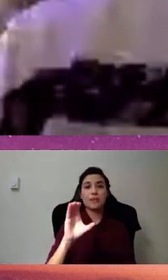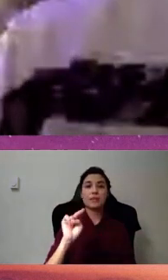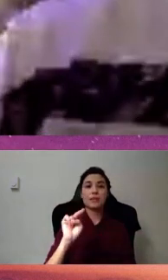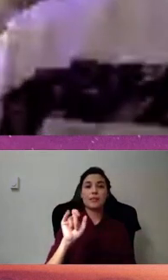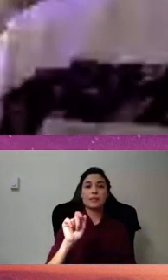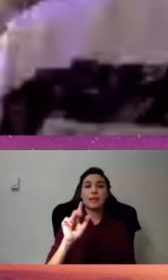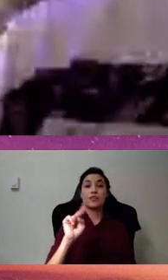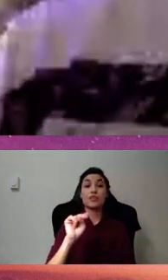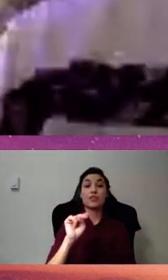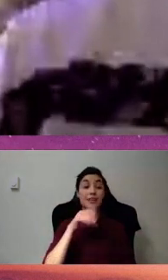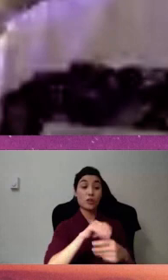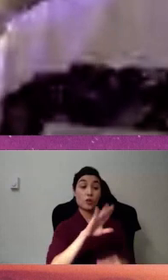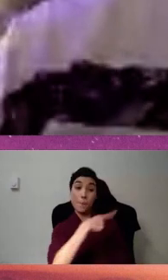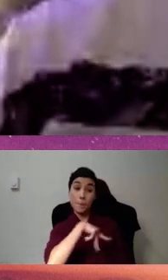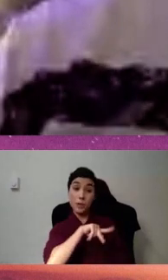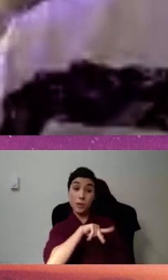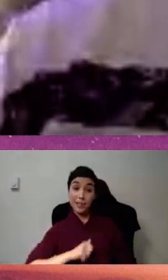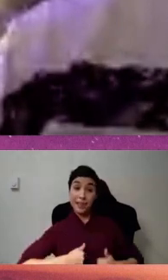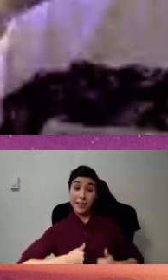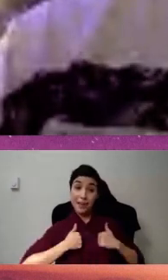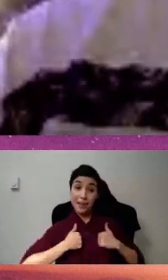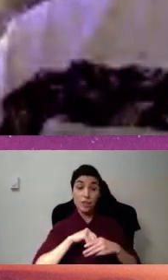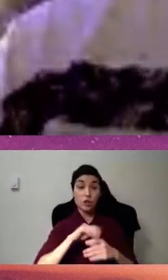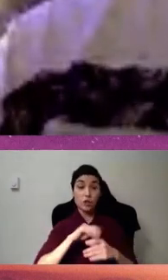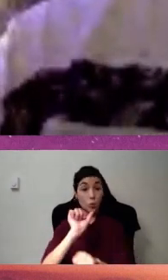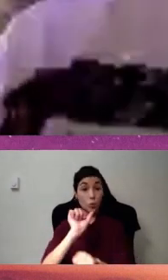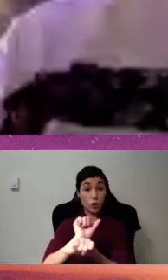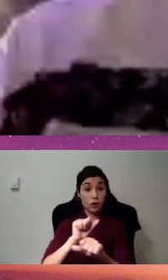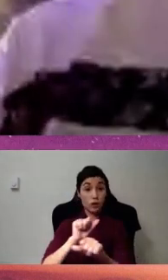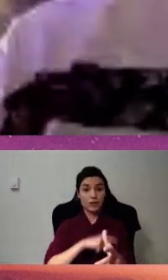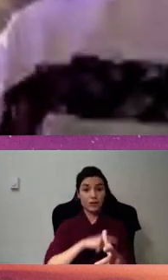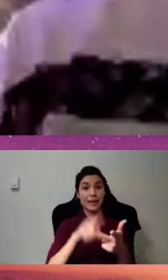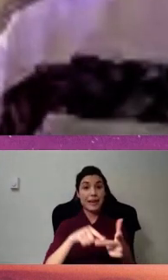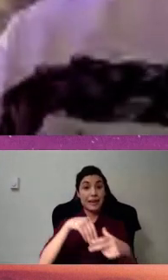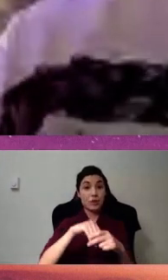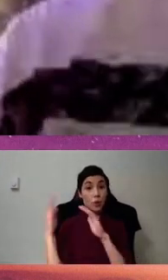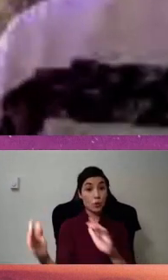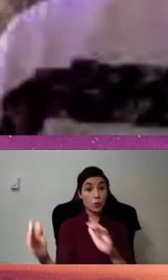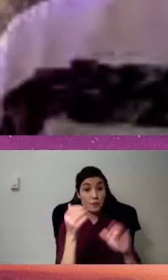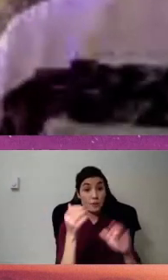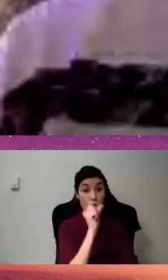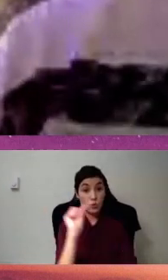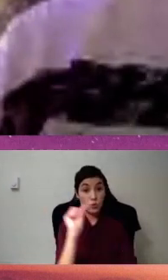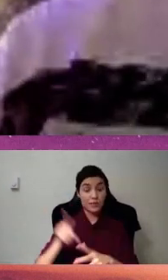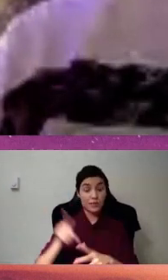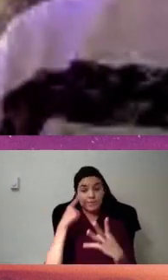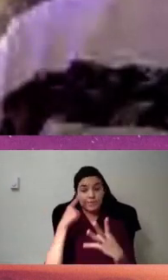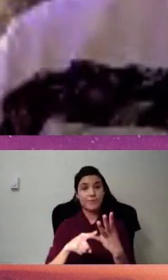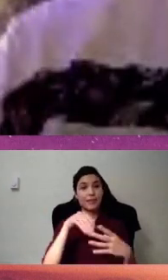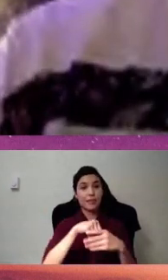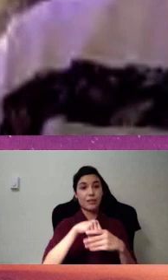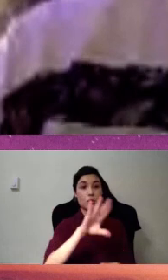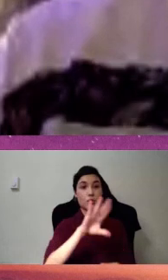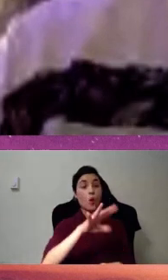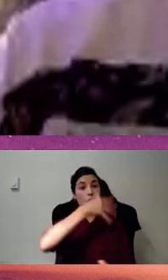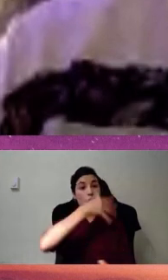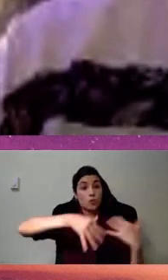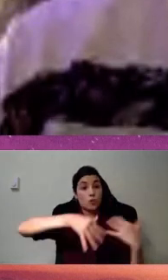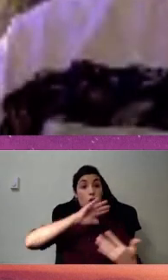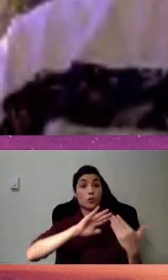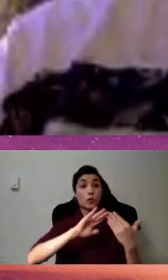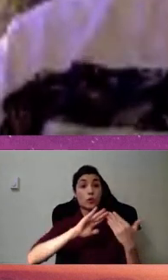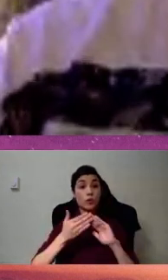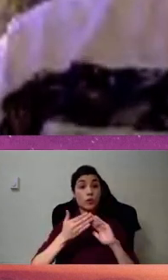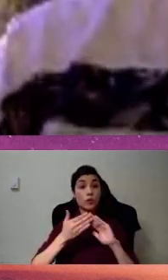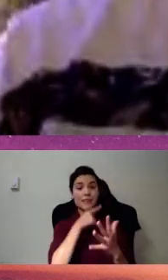communities, in your organizing and social communities, and in the communities that are essential